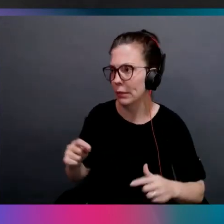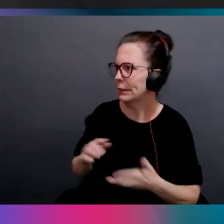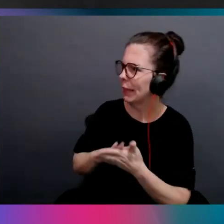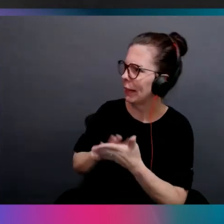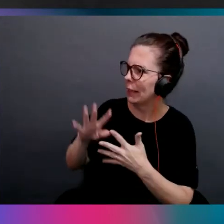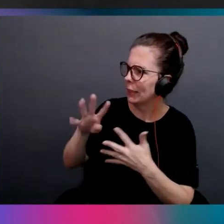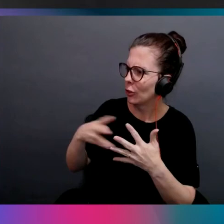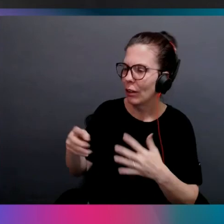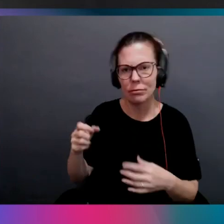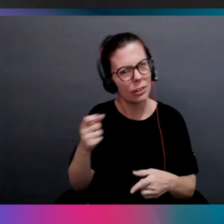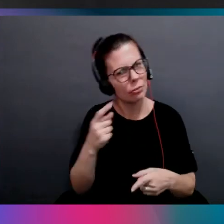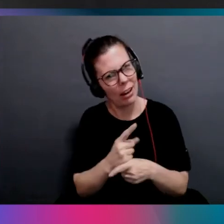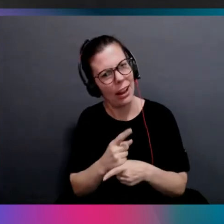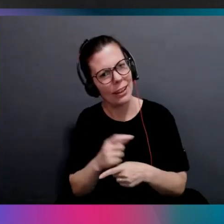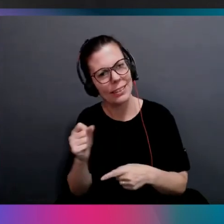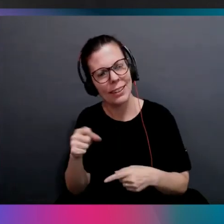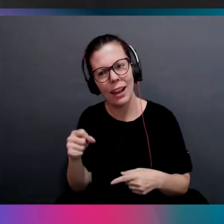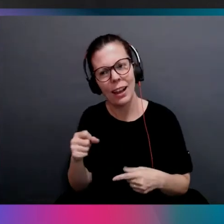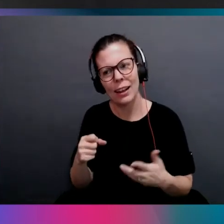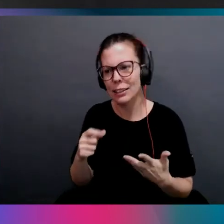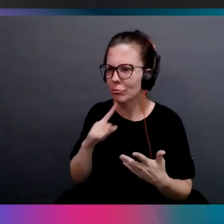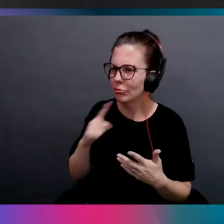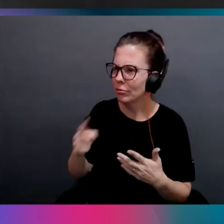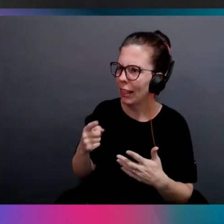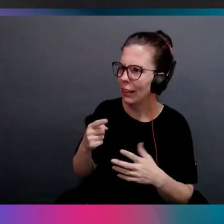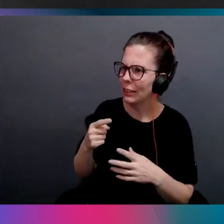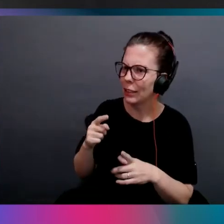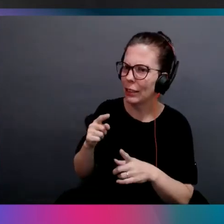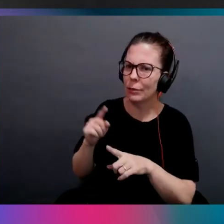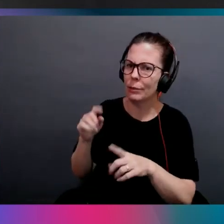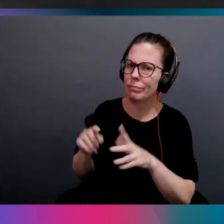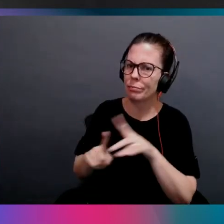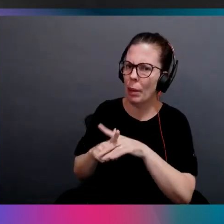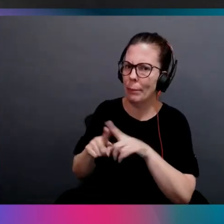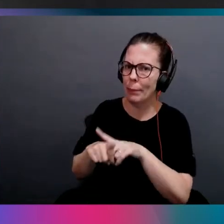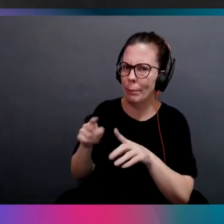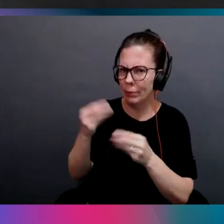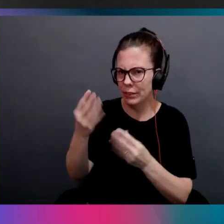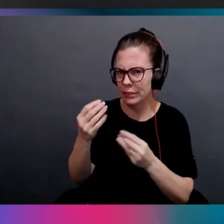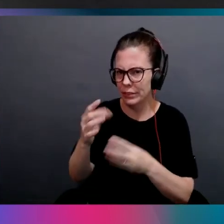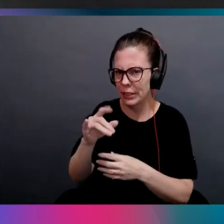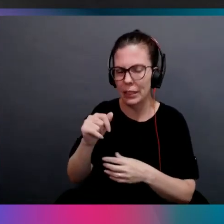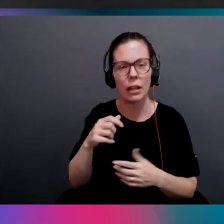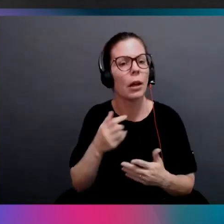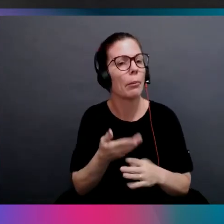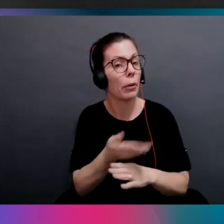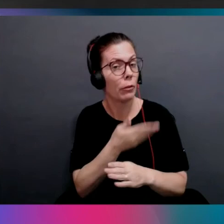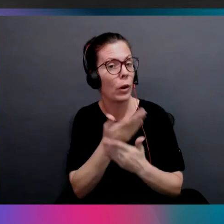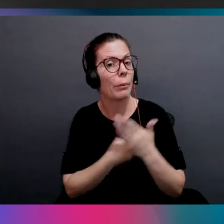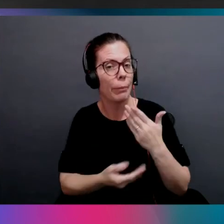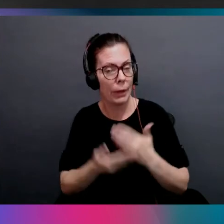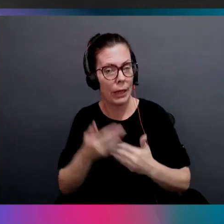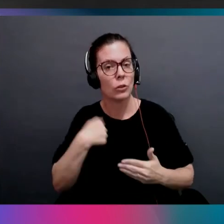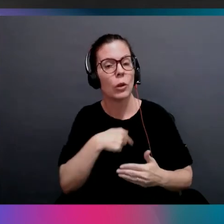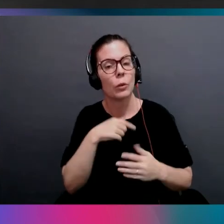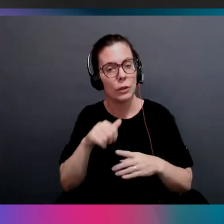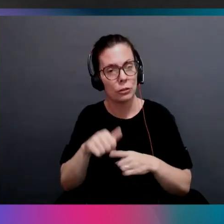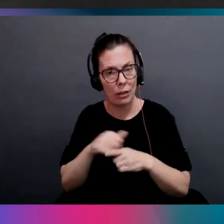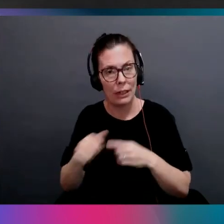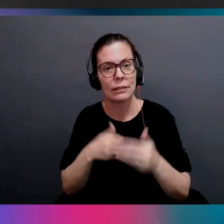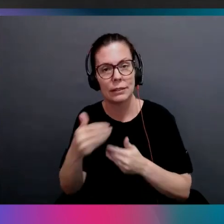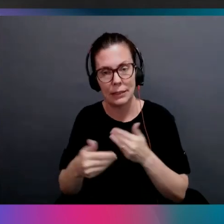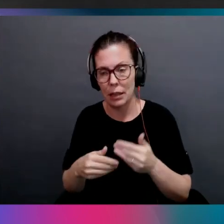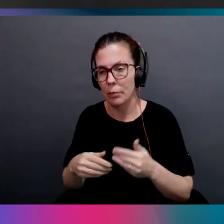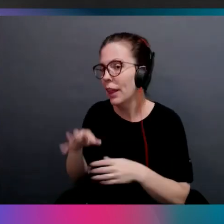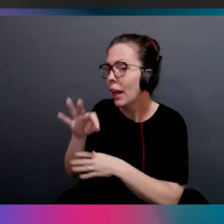it? So this is all the stuff. The data. Okay. Yeah, which we did manually before. Yes. We did a training step. Fitness. Okay.